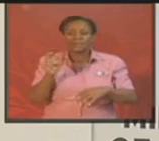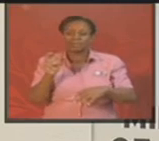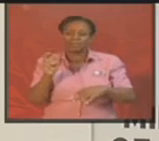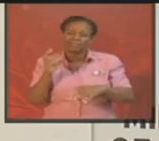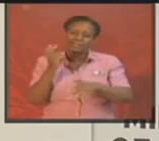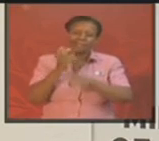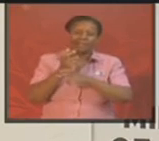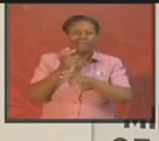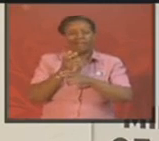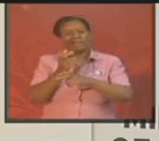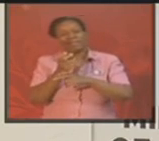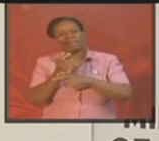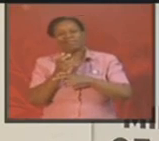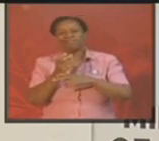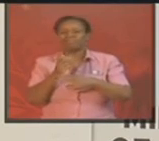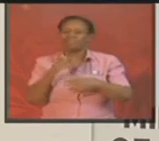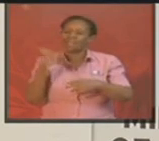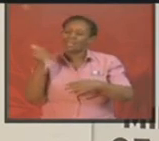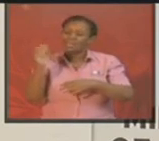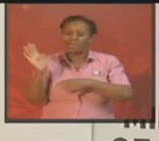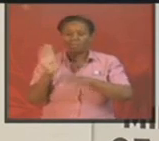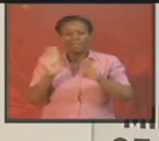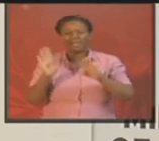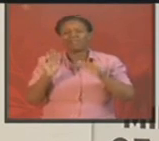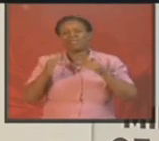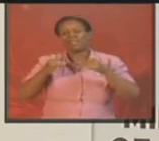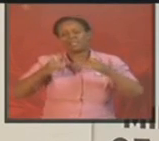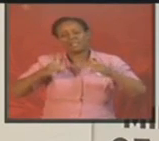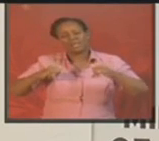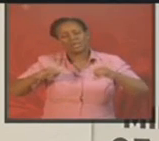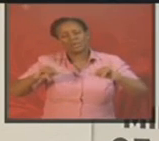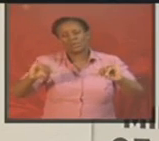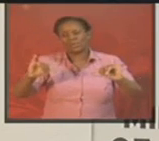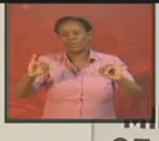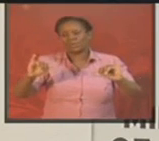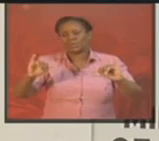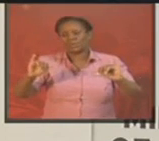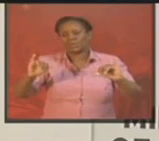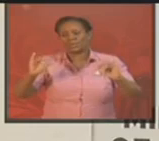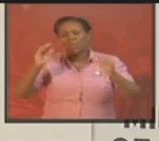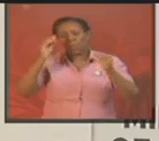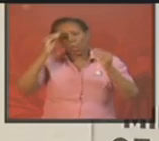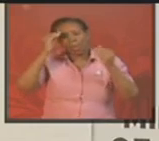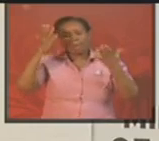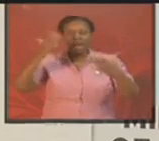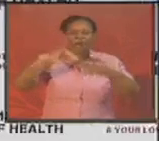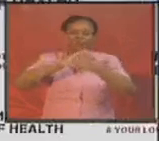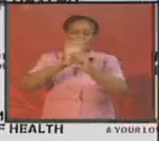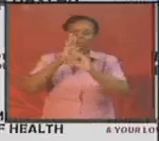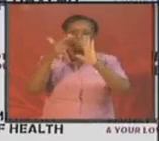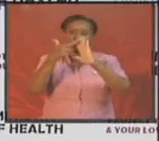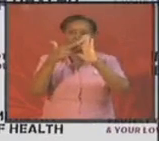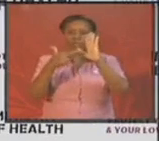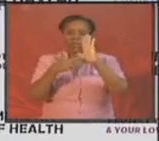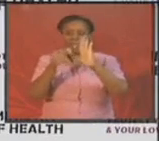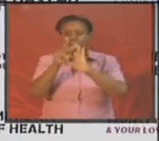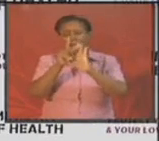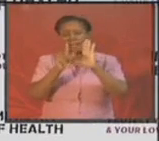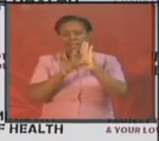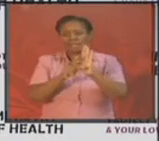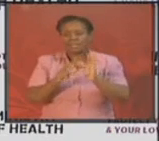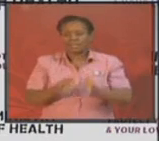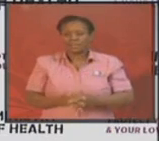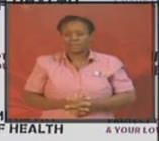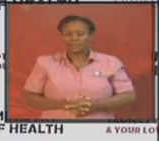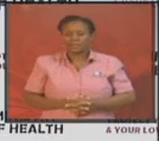behaviors is absolutely necessary to help us drive the transmission downward. So thank you for the question. Thank